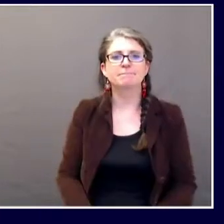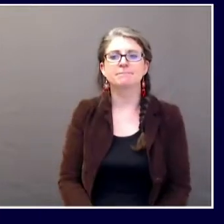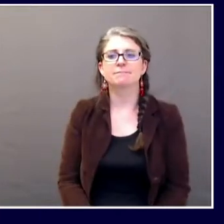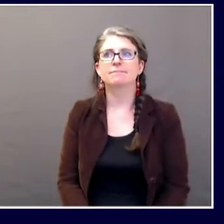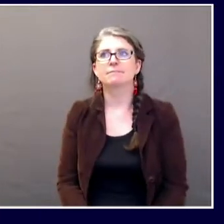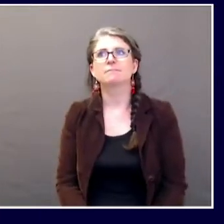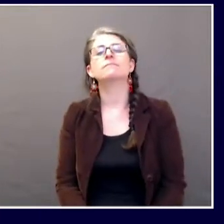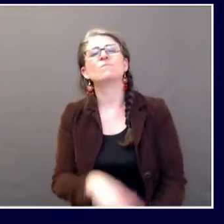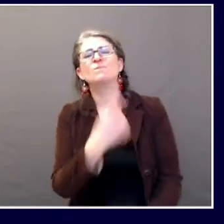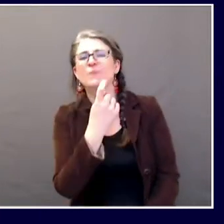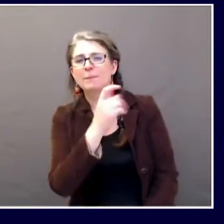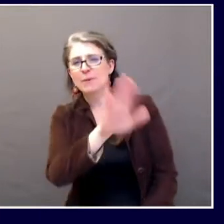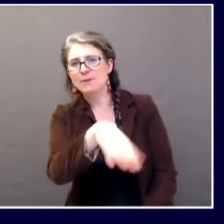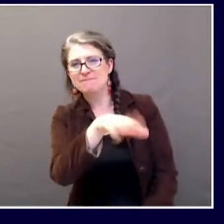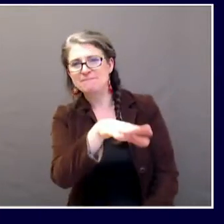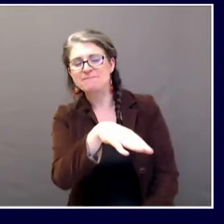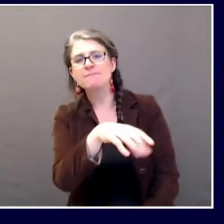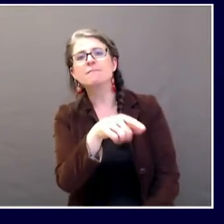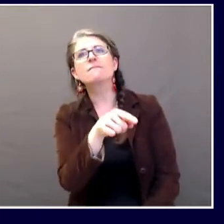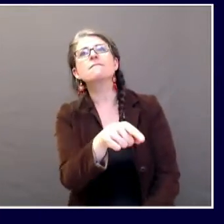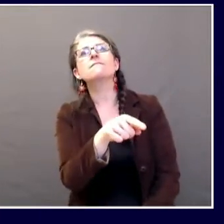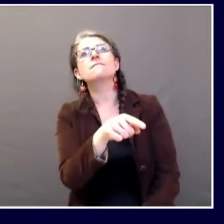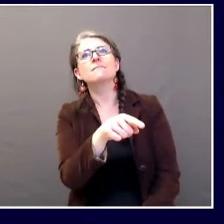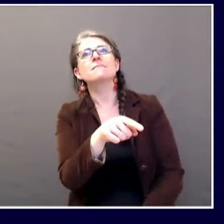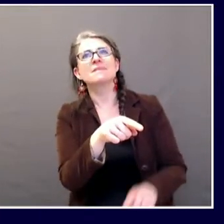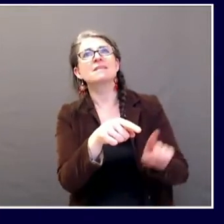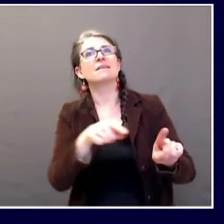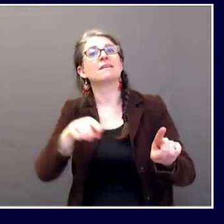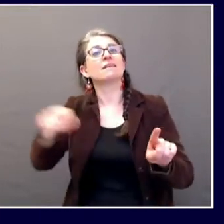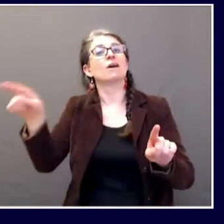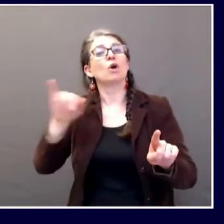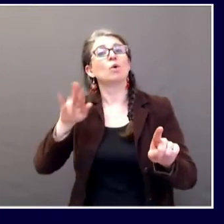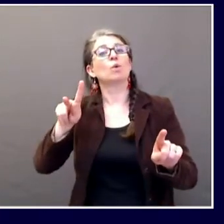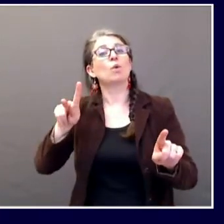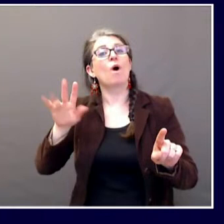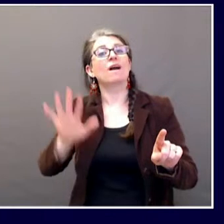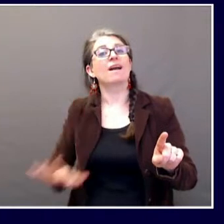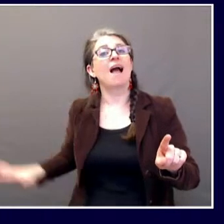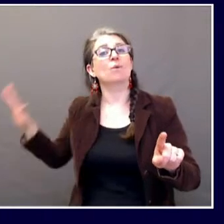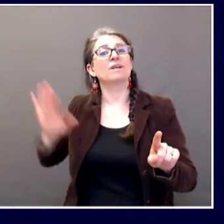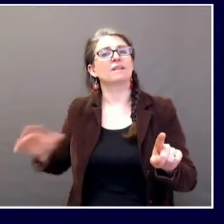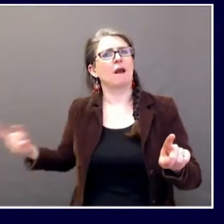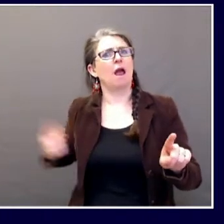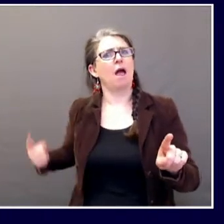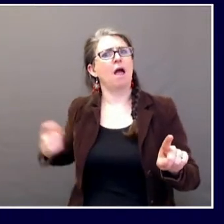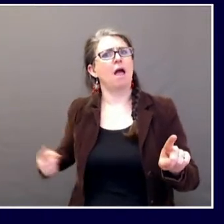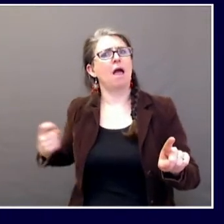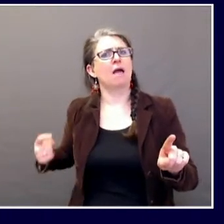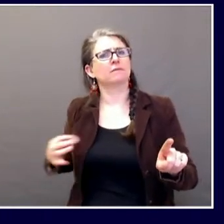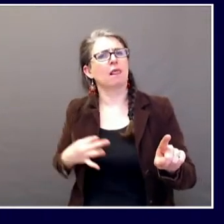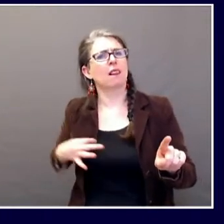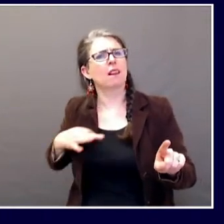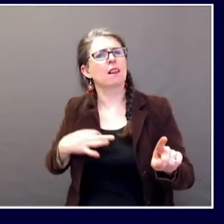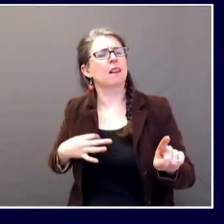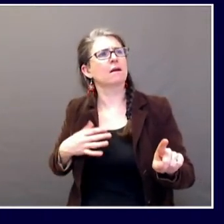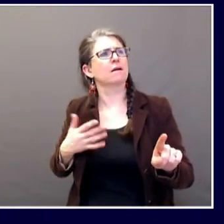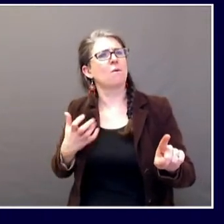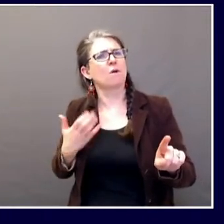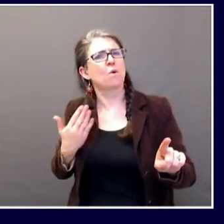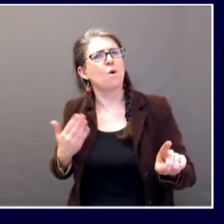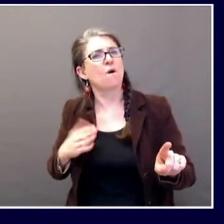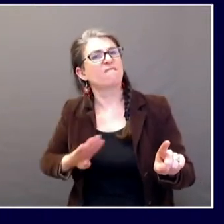questions from residents of York County who have been frustrated at what they say is a lack of places where they can potentially sign up